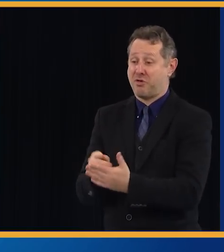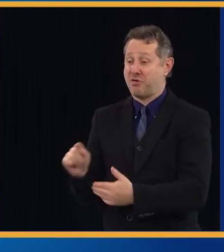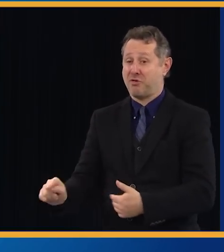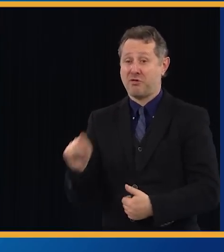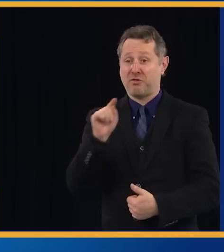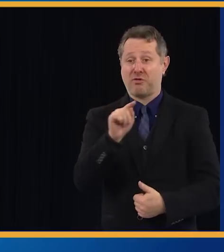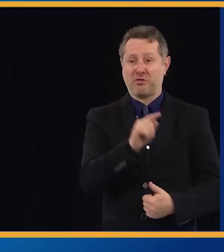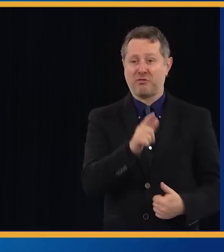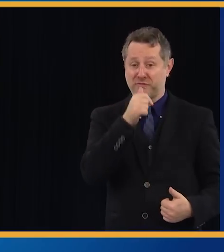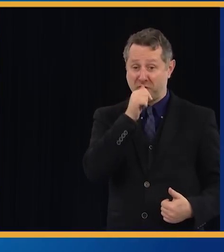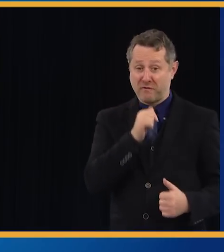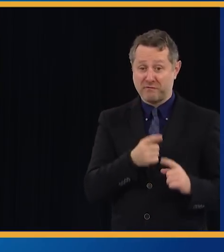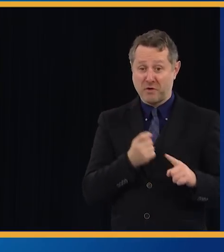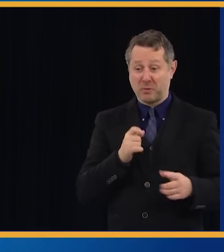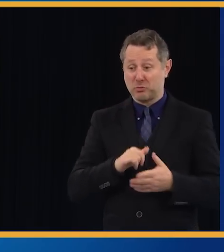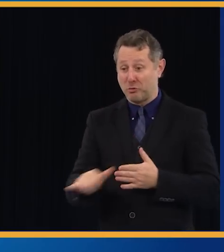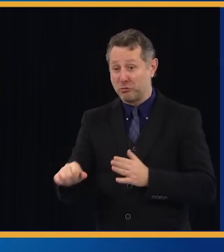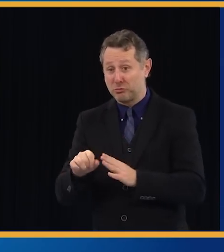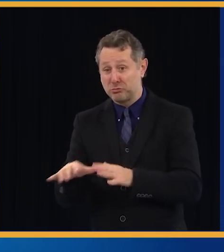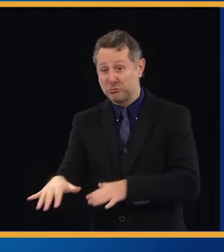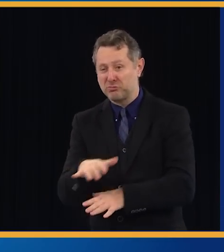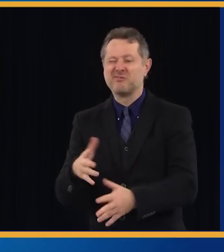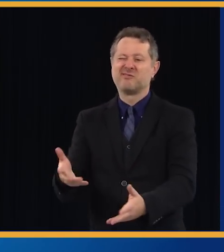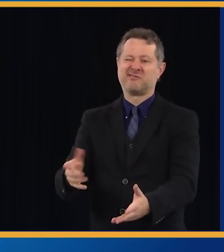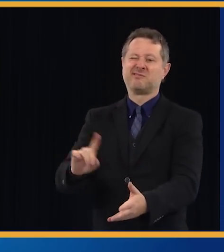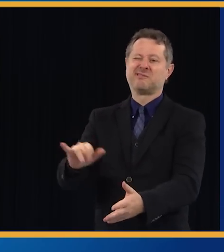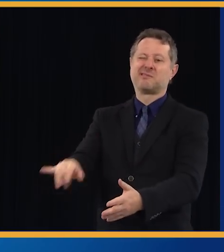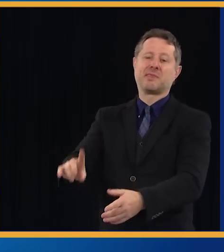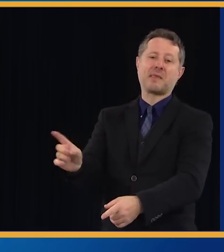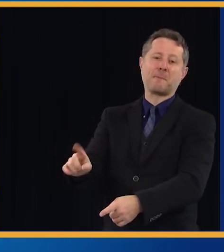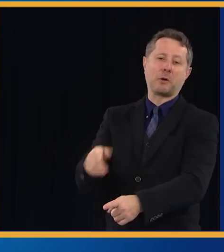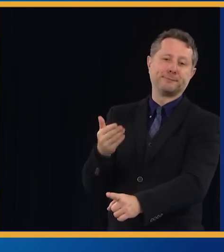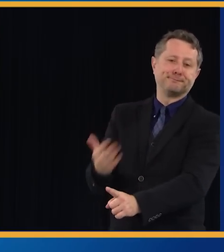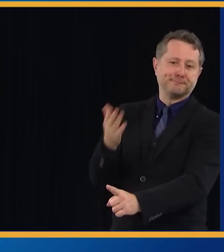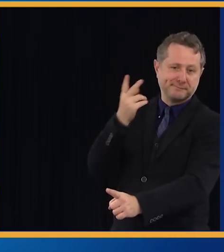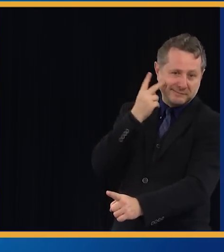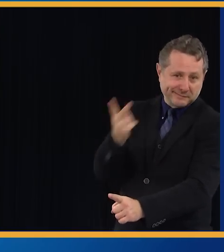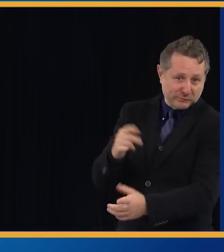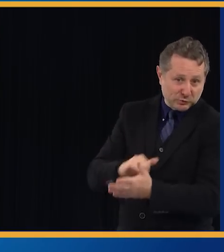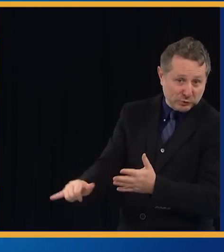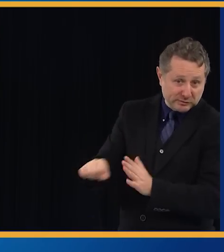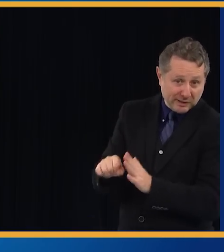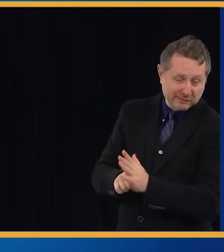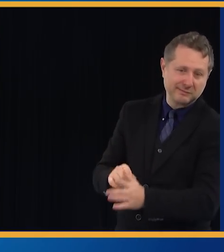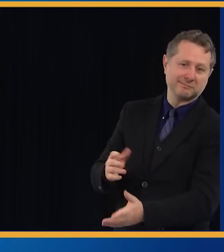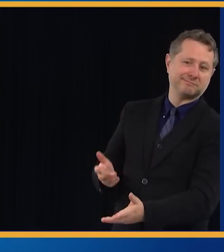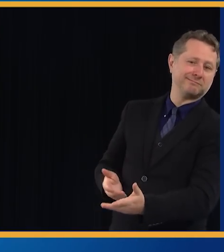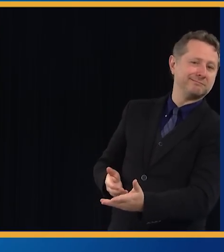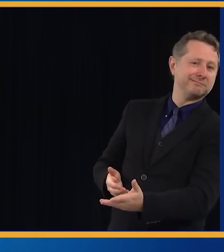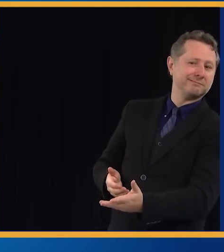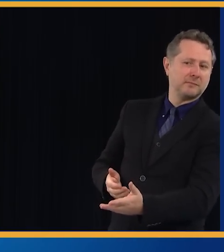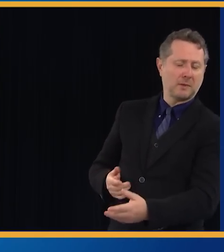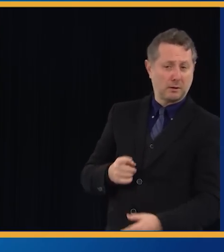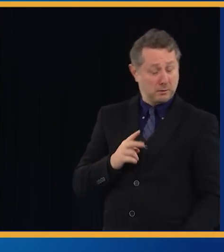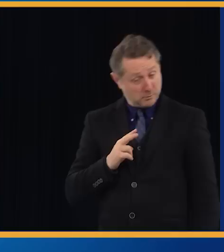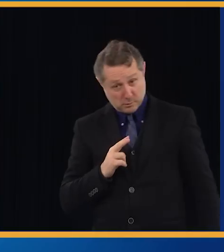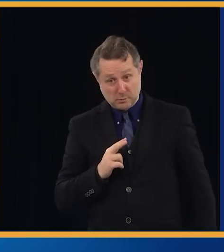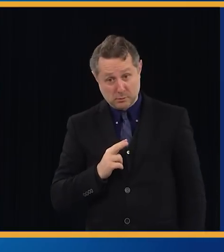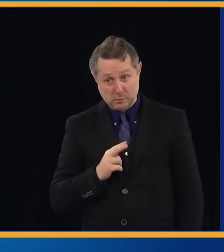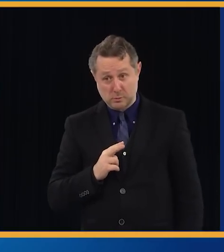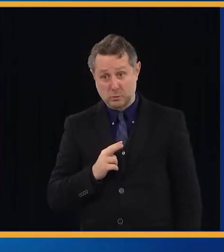coronavirus, they're Democratic states. Don't help New York State because it